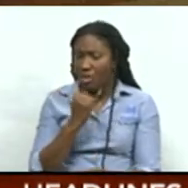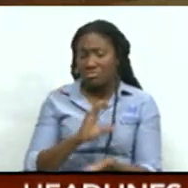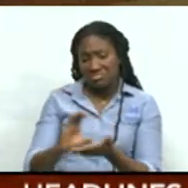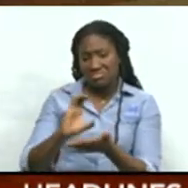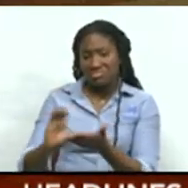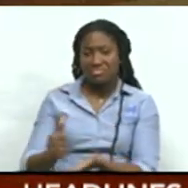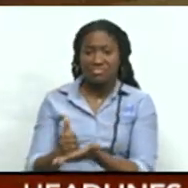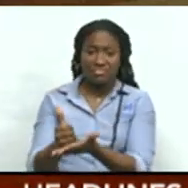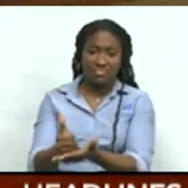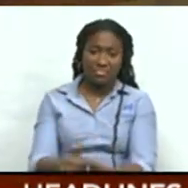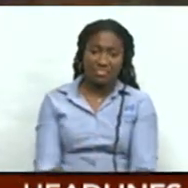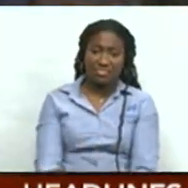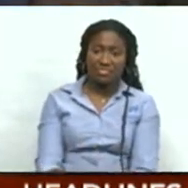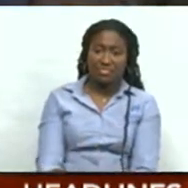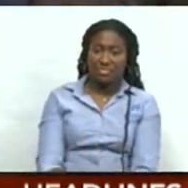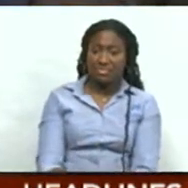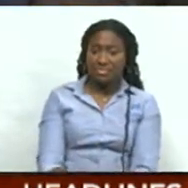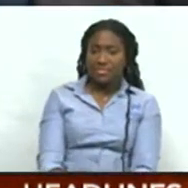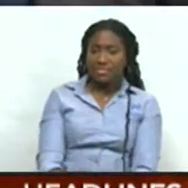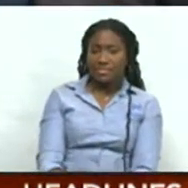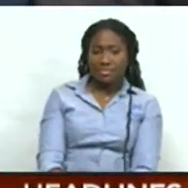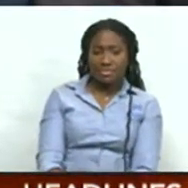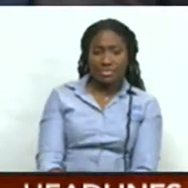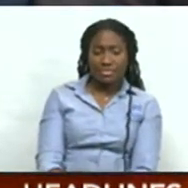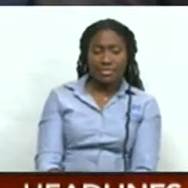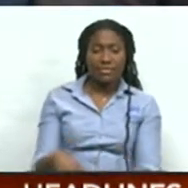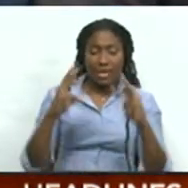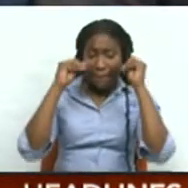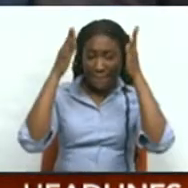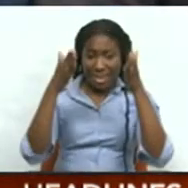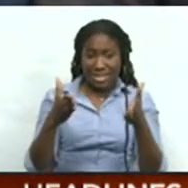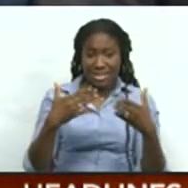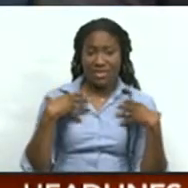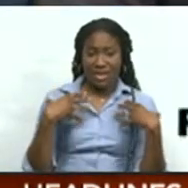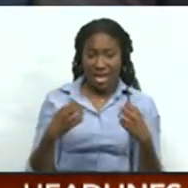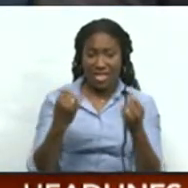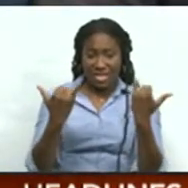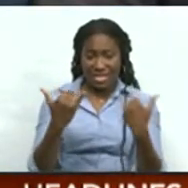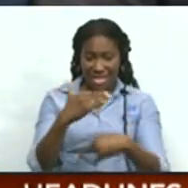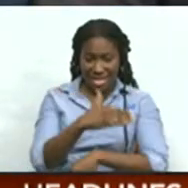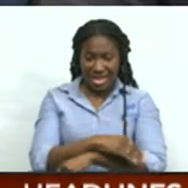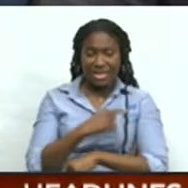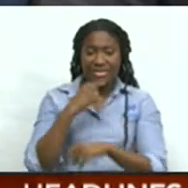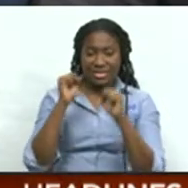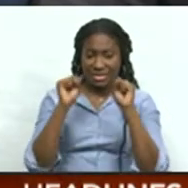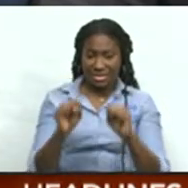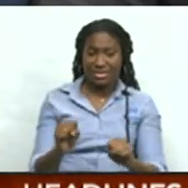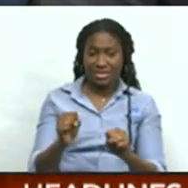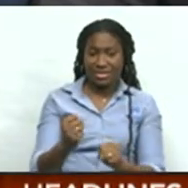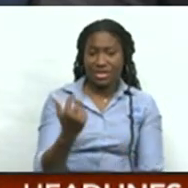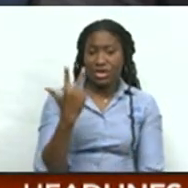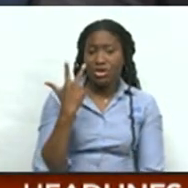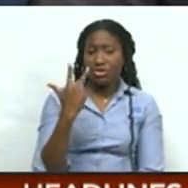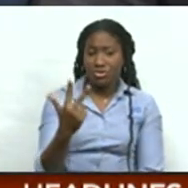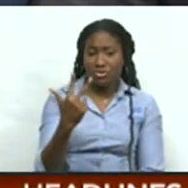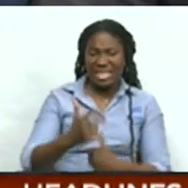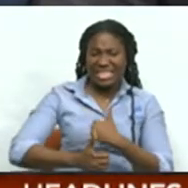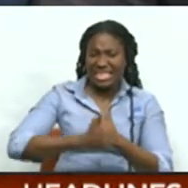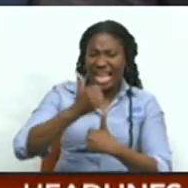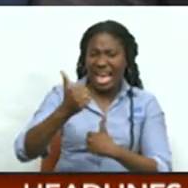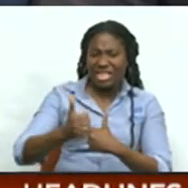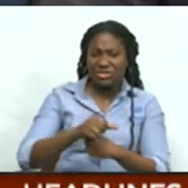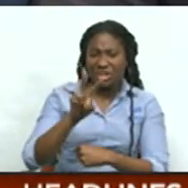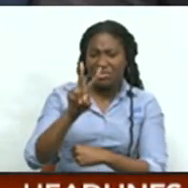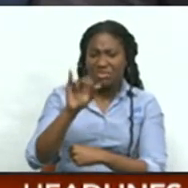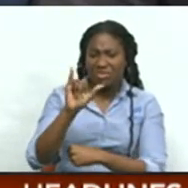CNC3 News. Meanwhile, Health Minister Terence Dyal Singh tonight confirms that three dangerous organisms may have caused the deaths